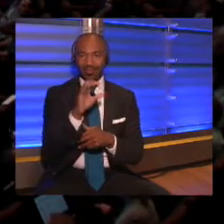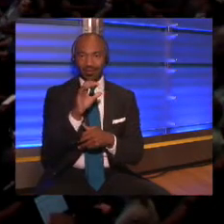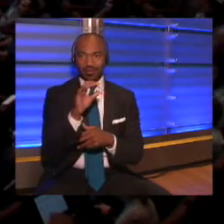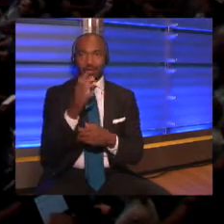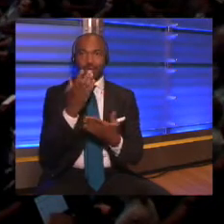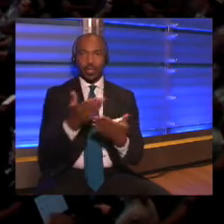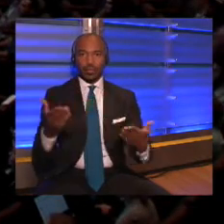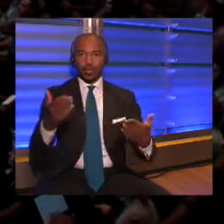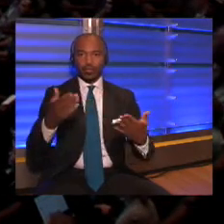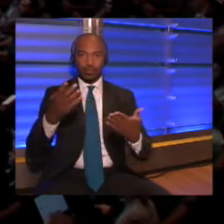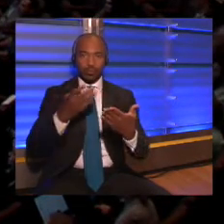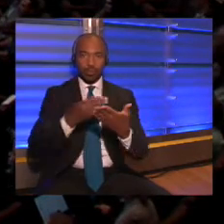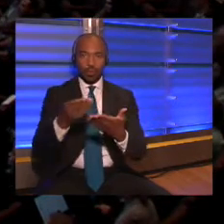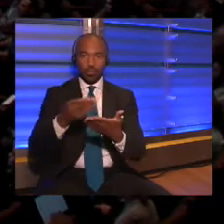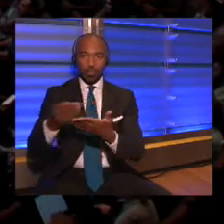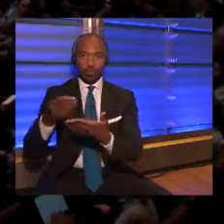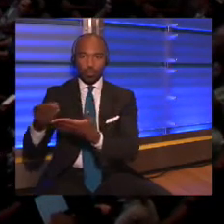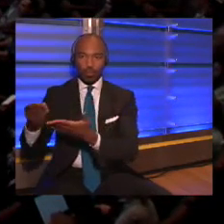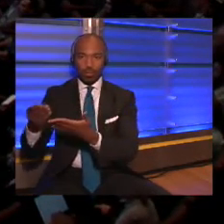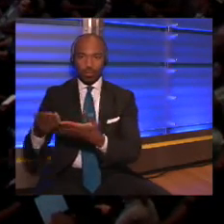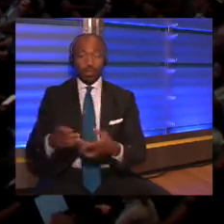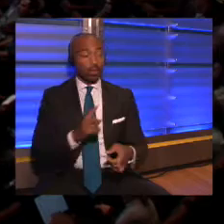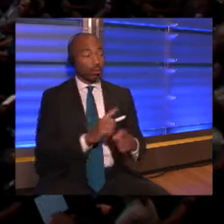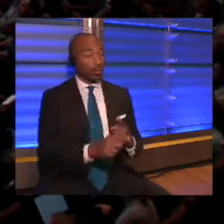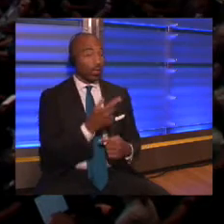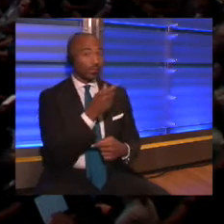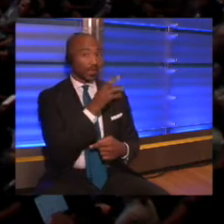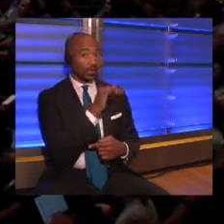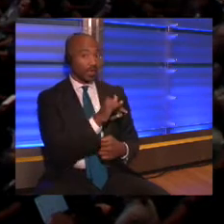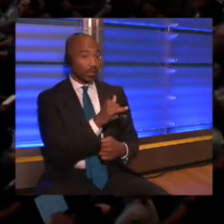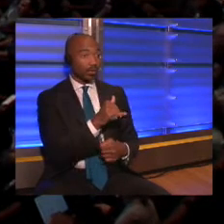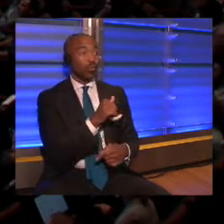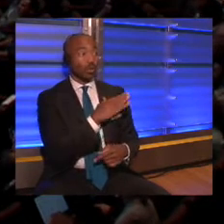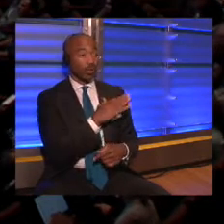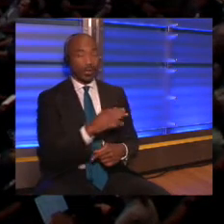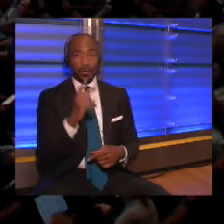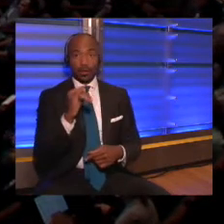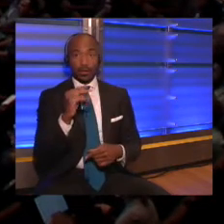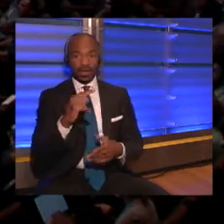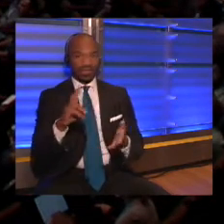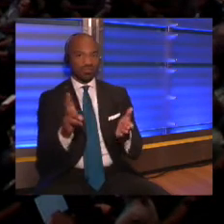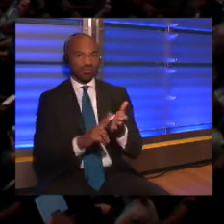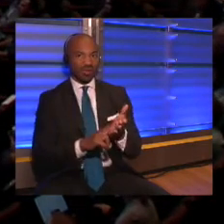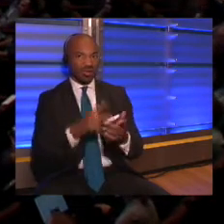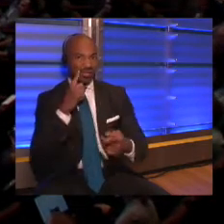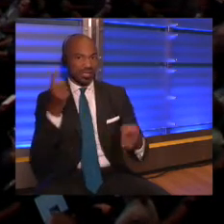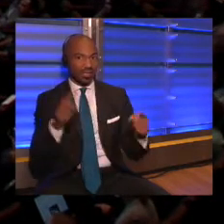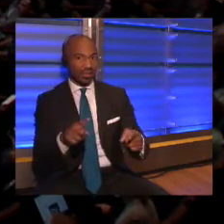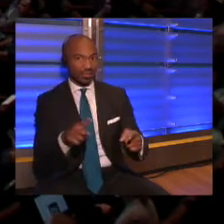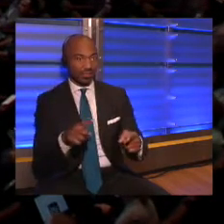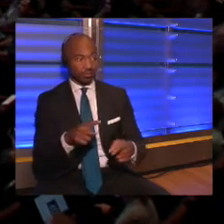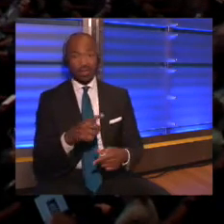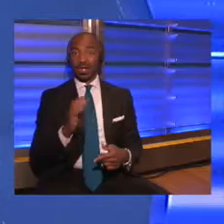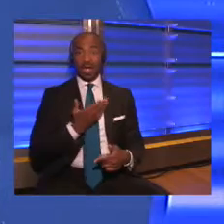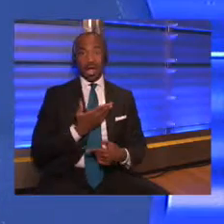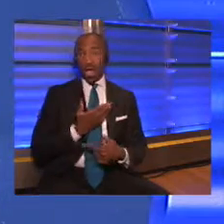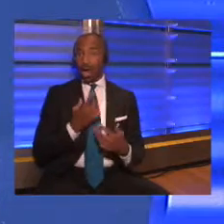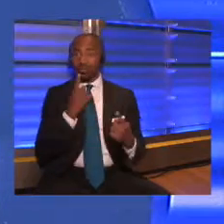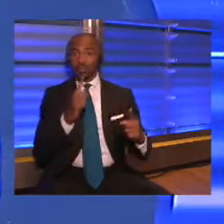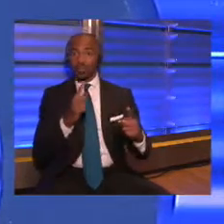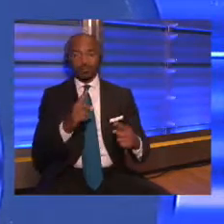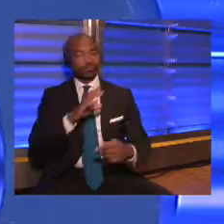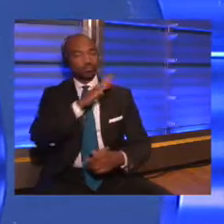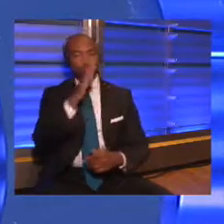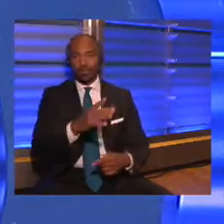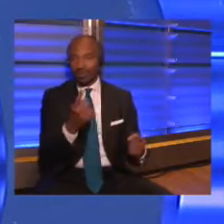If Gary had walked away and Kit had signed that deal to take the $120 million, none of this would have ever happened. It